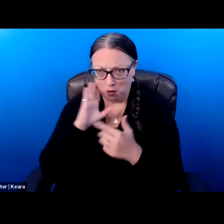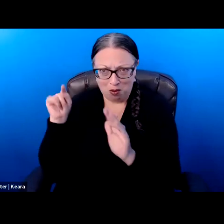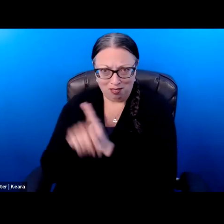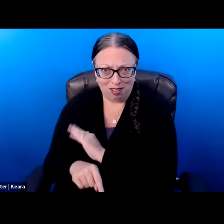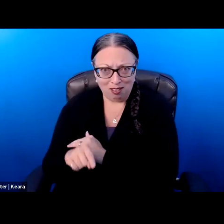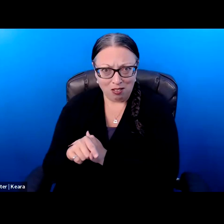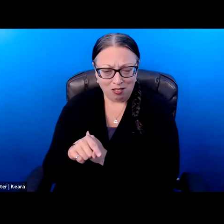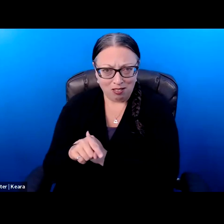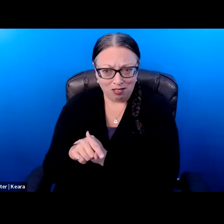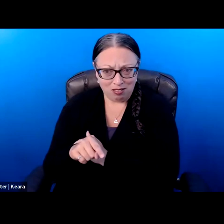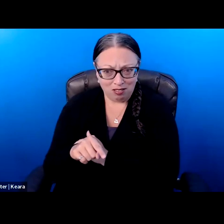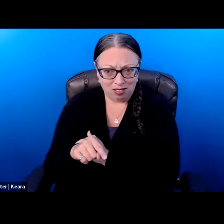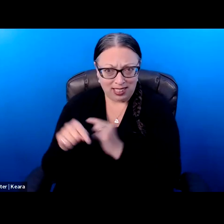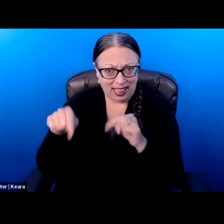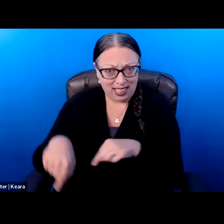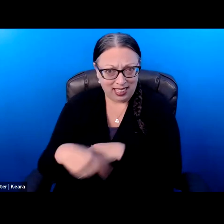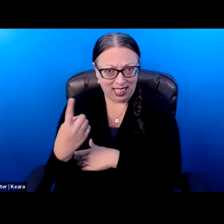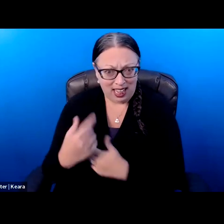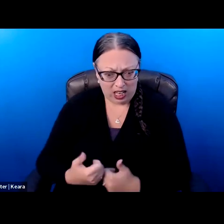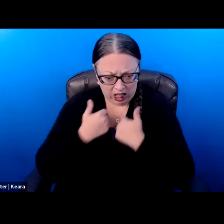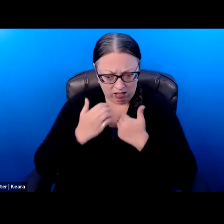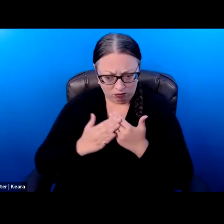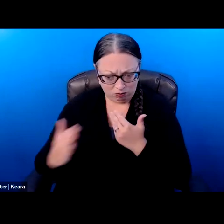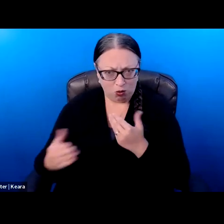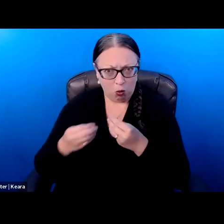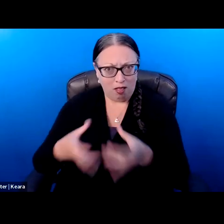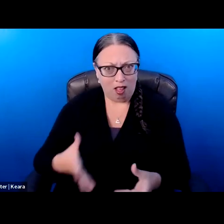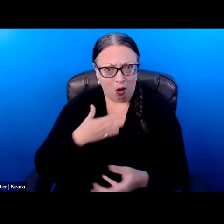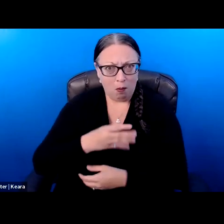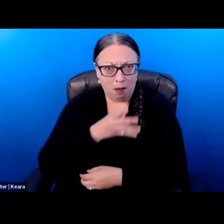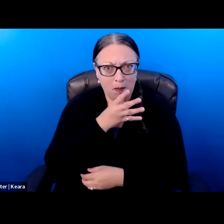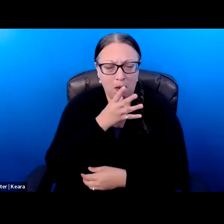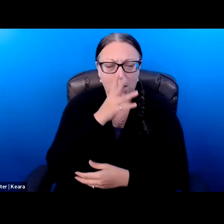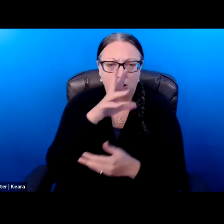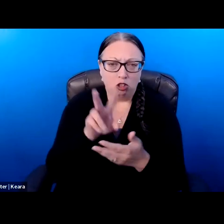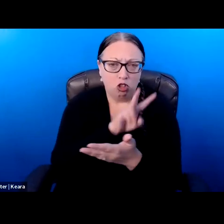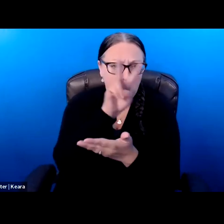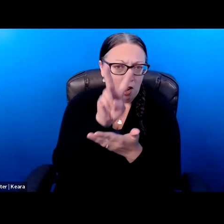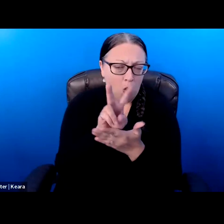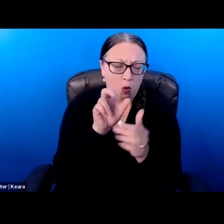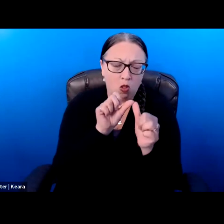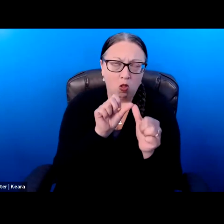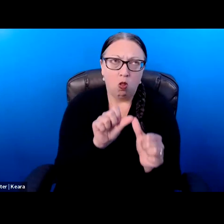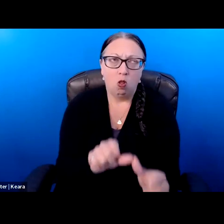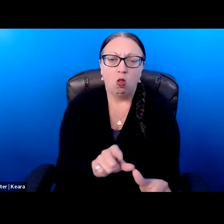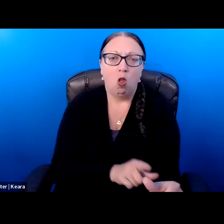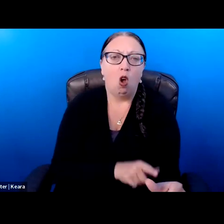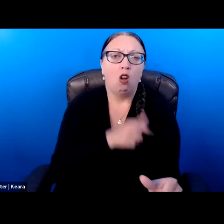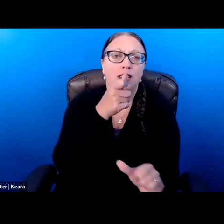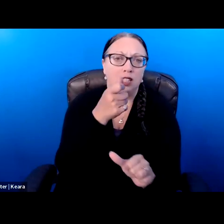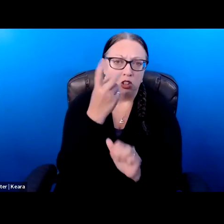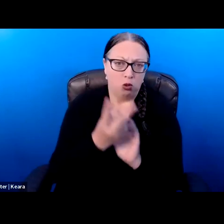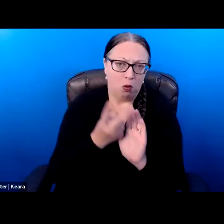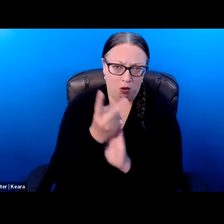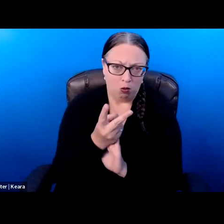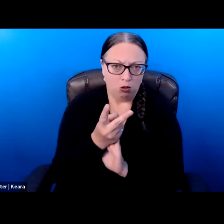the day that I live without my mom, right? In the 2 longest hours of my life. It only took 2 hours for someone to